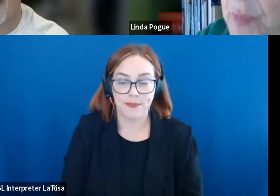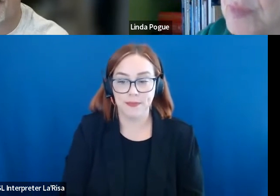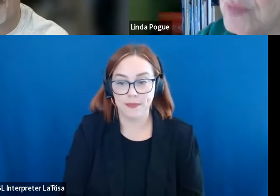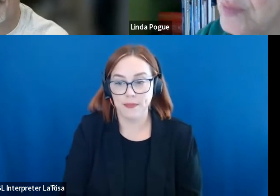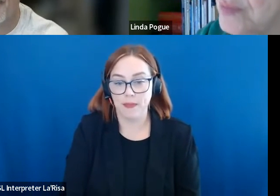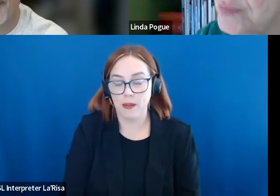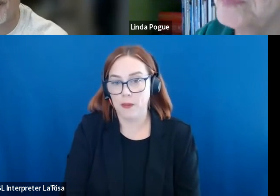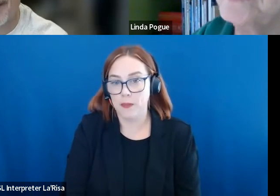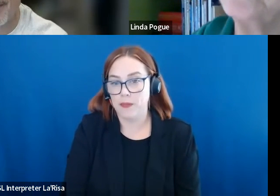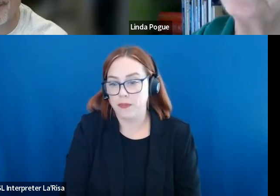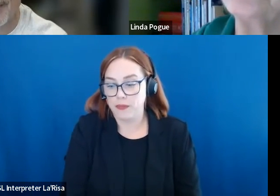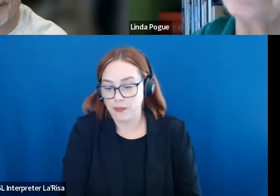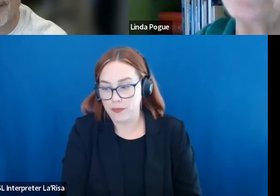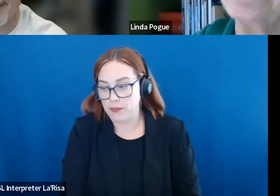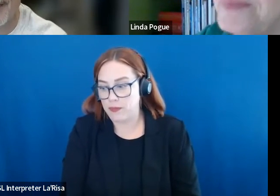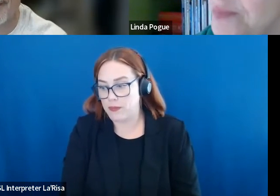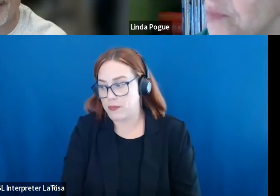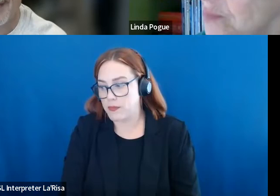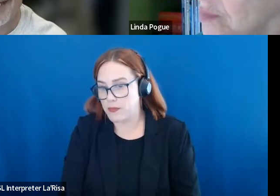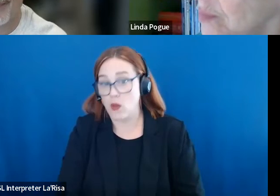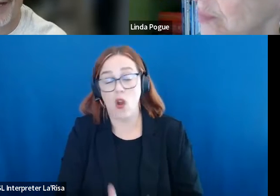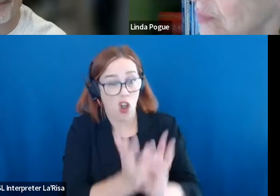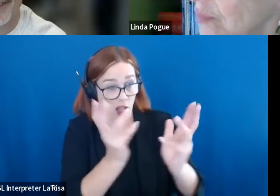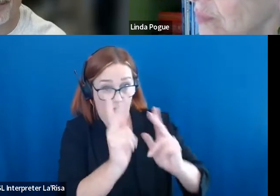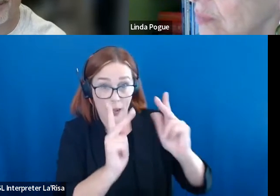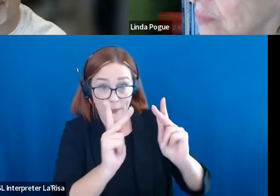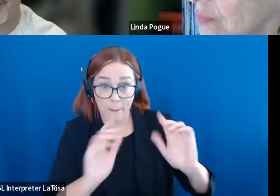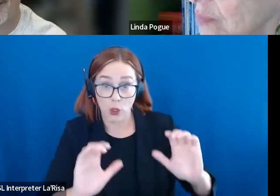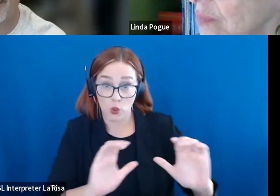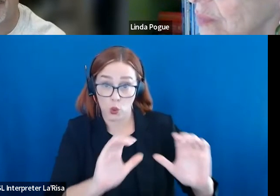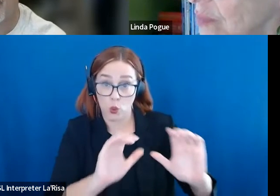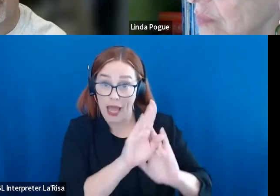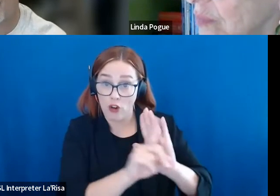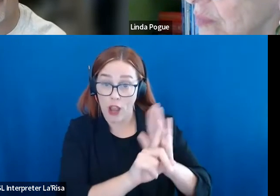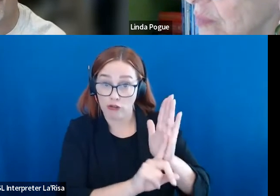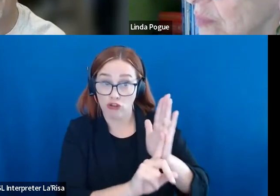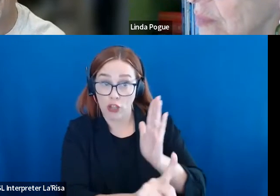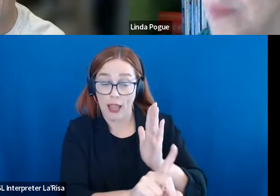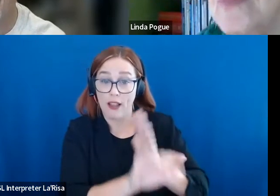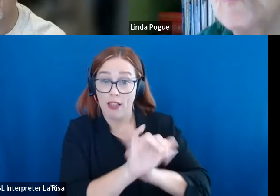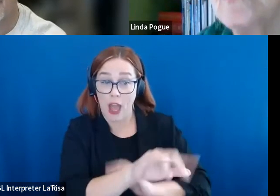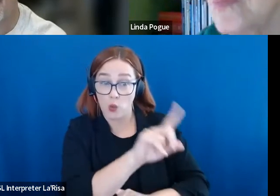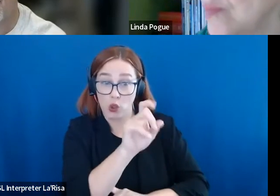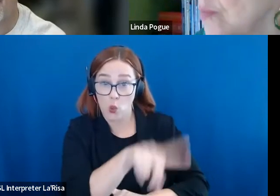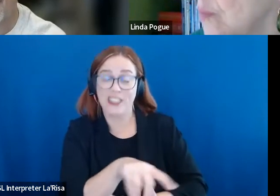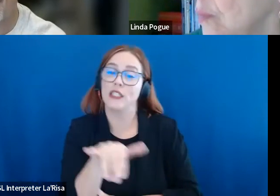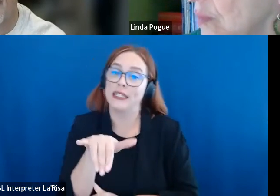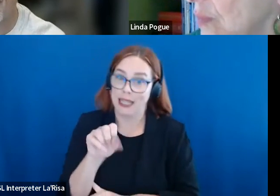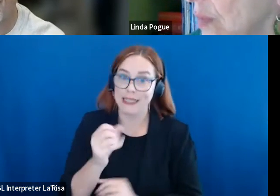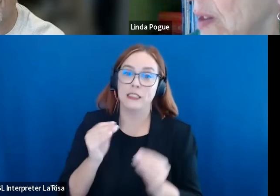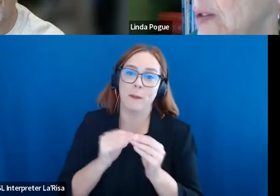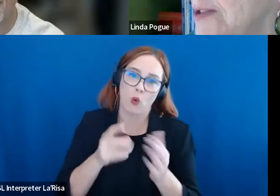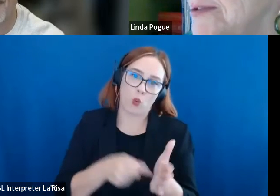are a lot of people doing the background checks nowadays. I know that's becoming more of a requirement when we look